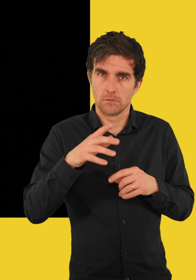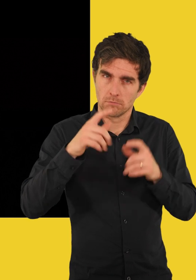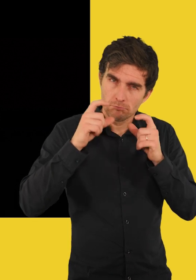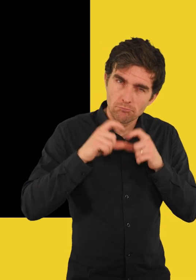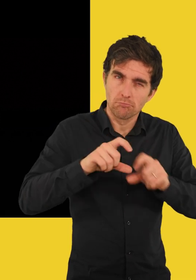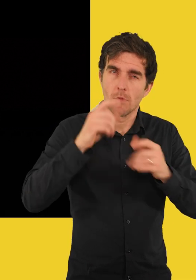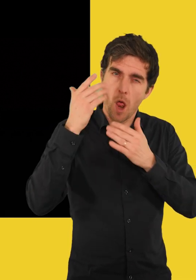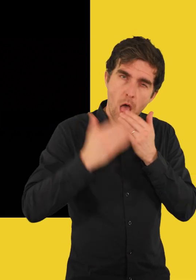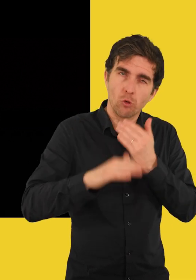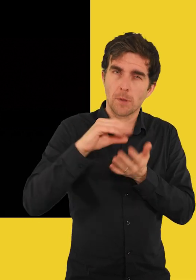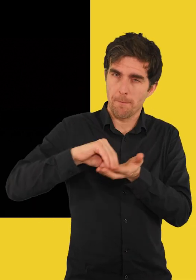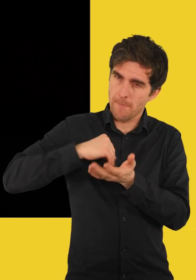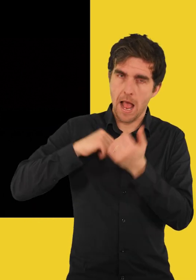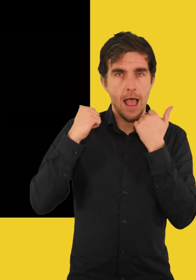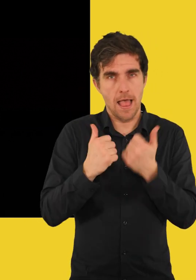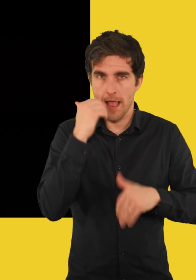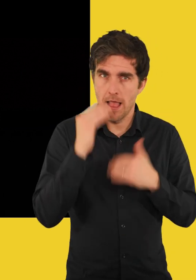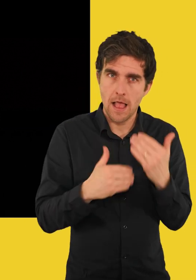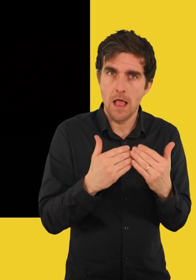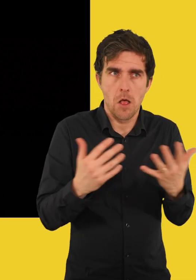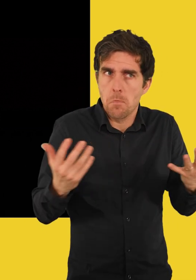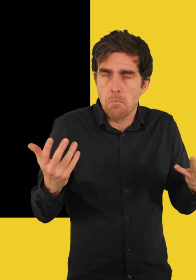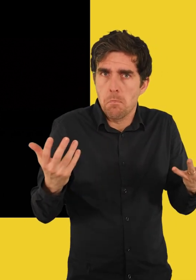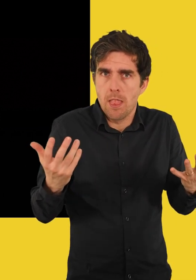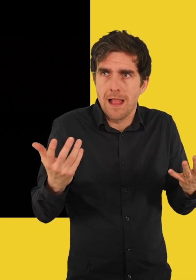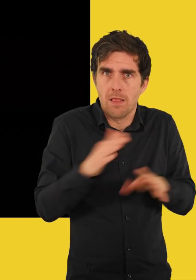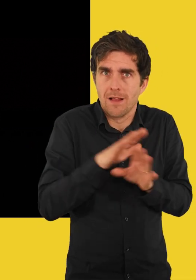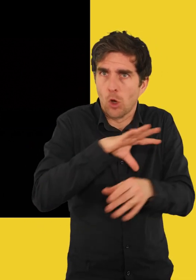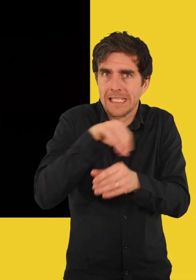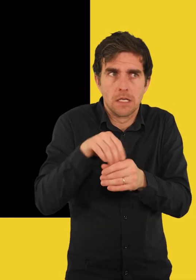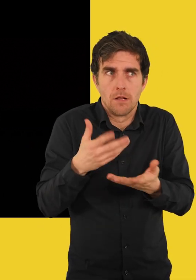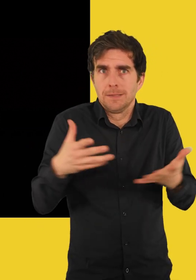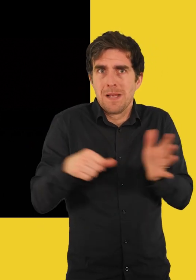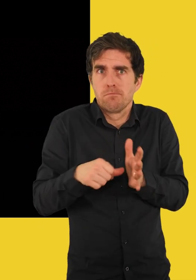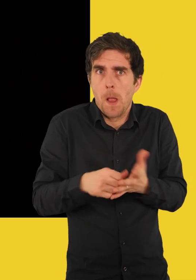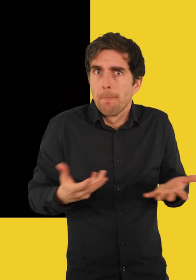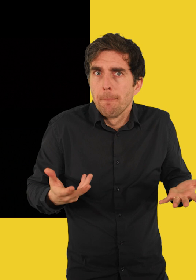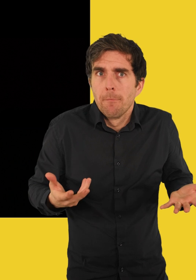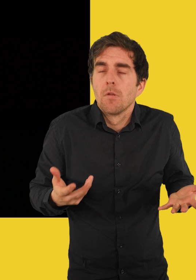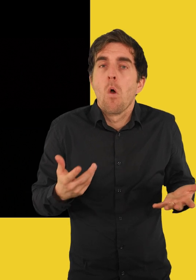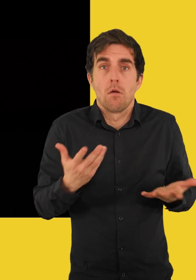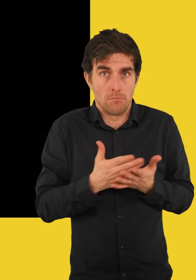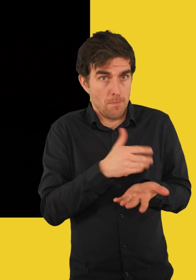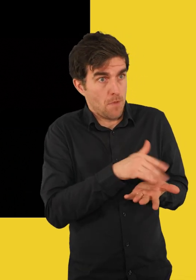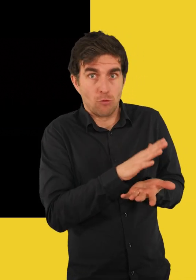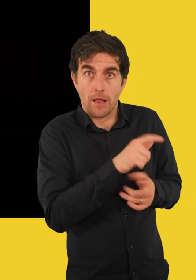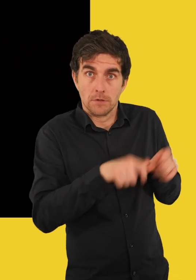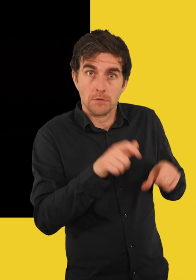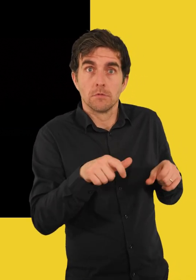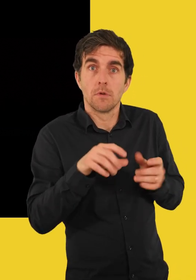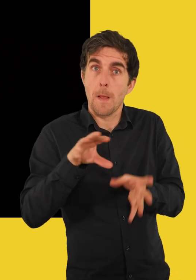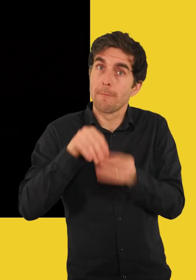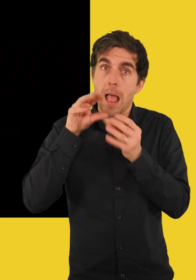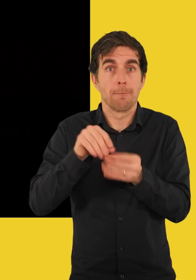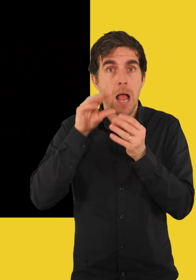secure long-term paid positions in your organisation, isn't this part of the problem? Are there marginalised folks on payroll in positions